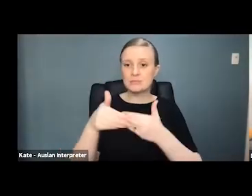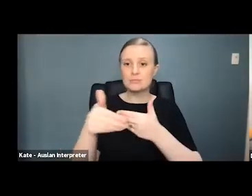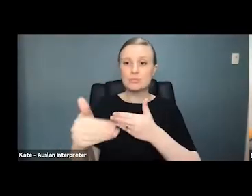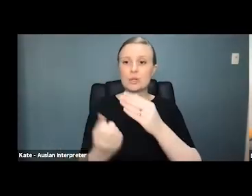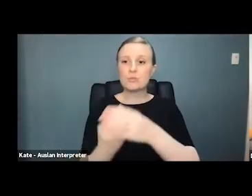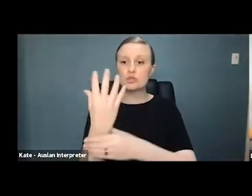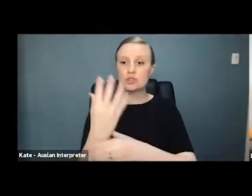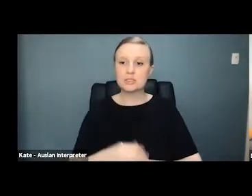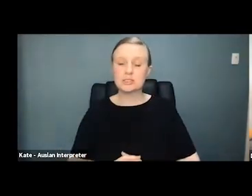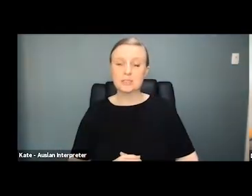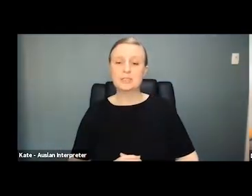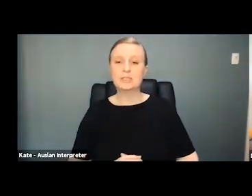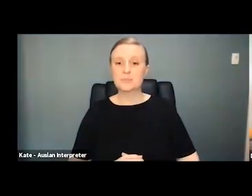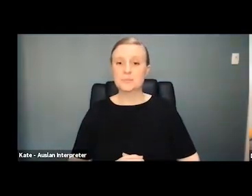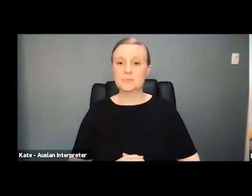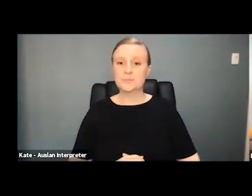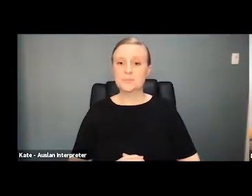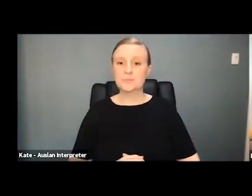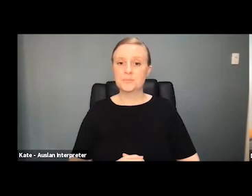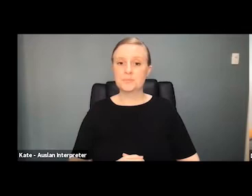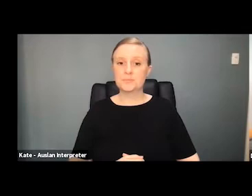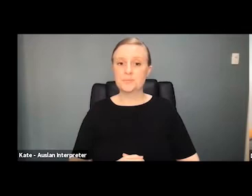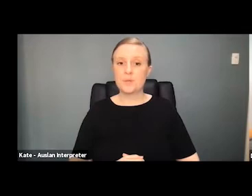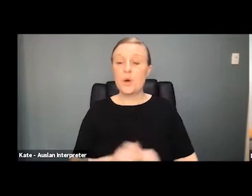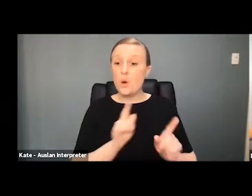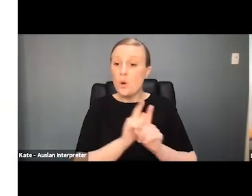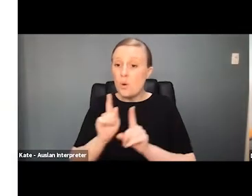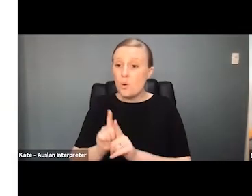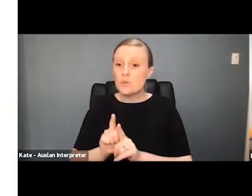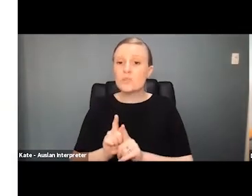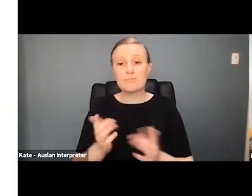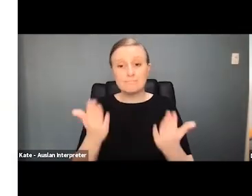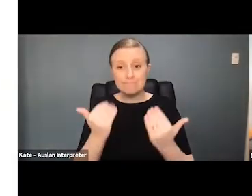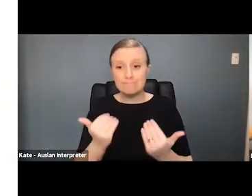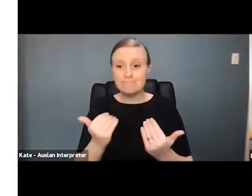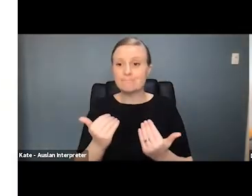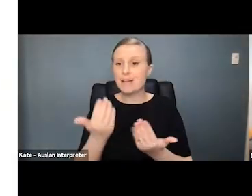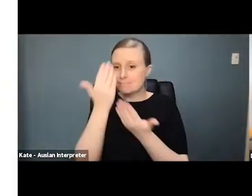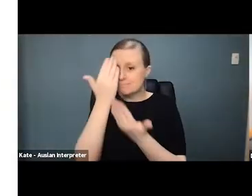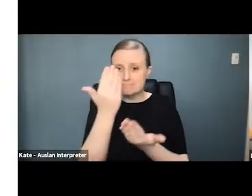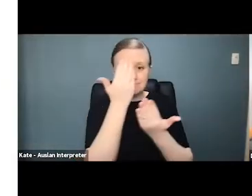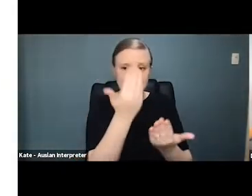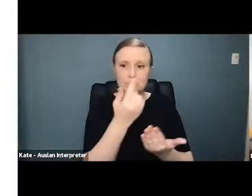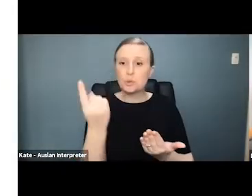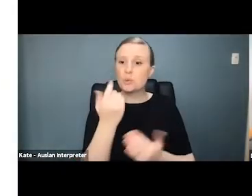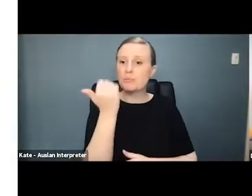I'd also like to extend that respect to any Aboriginal or Torres Strait Islander people who might be here